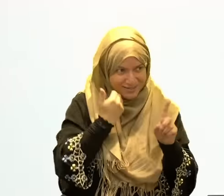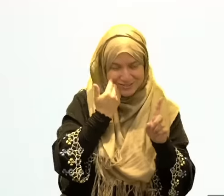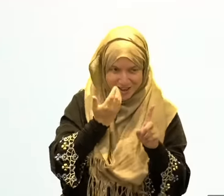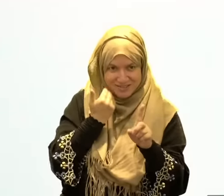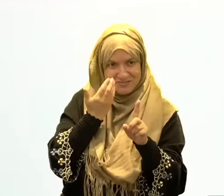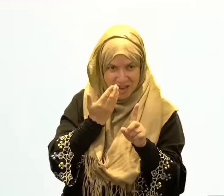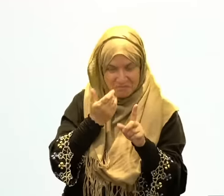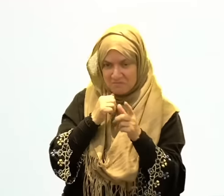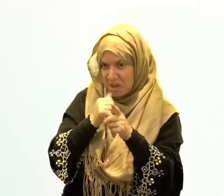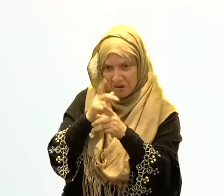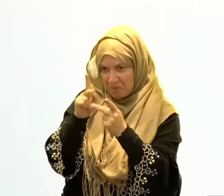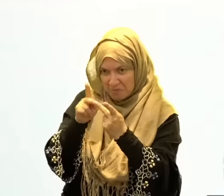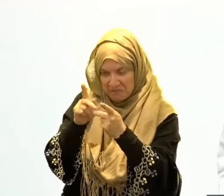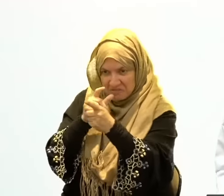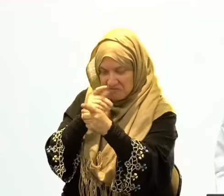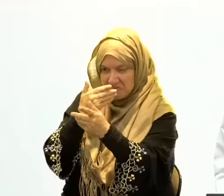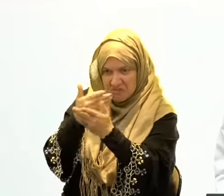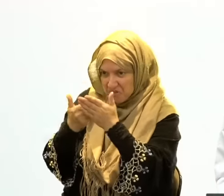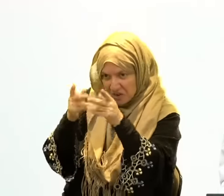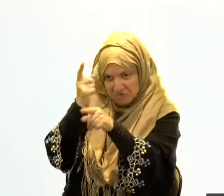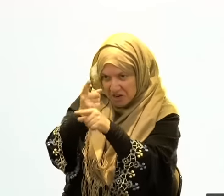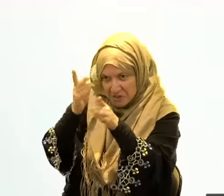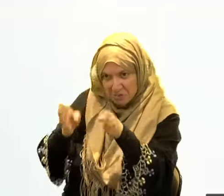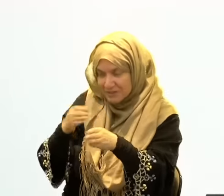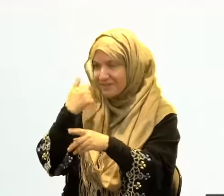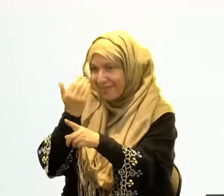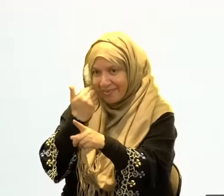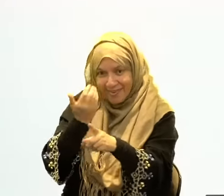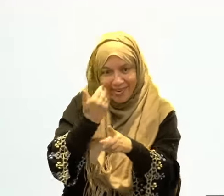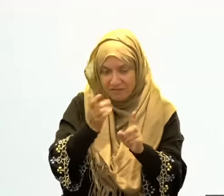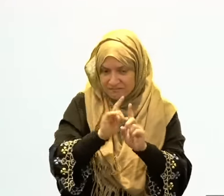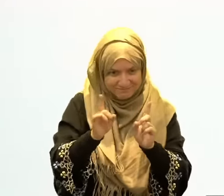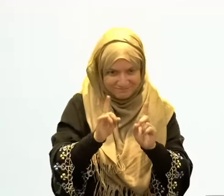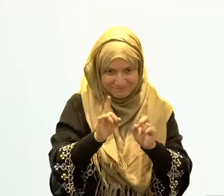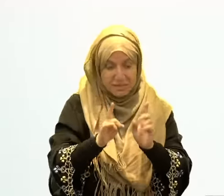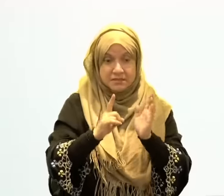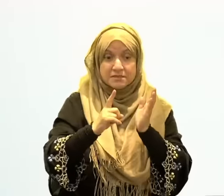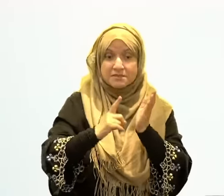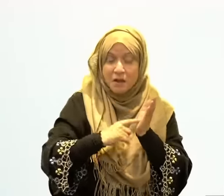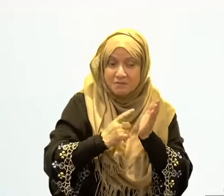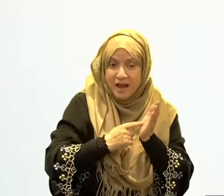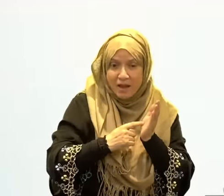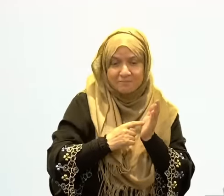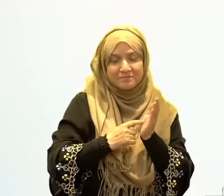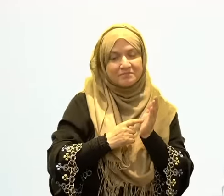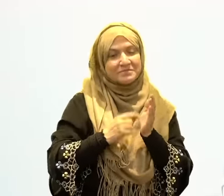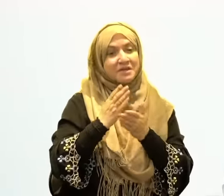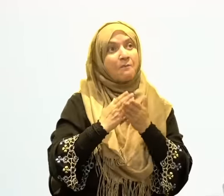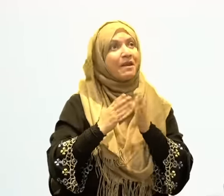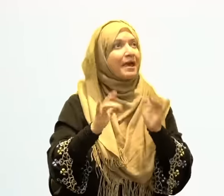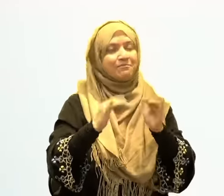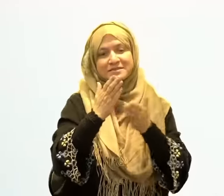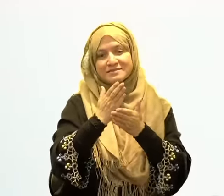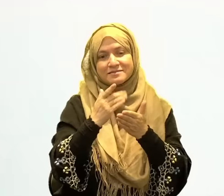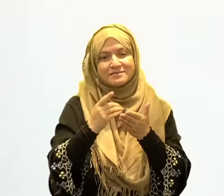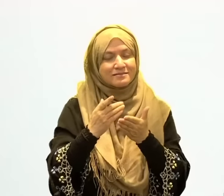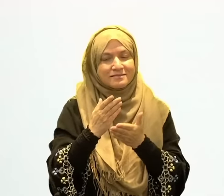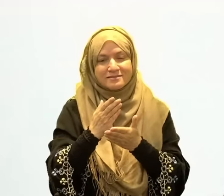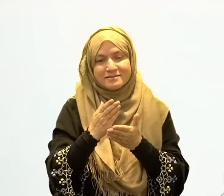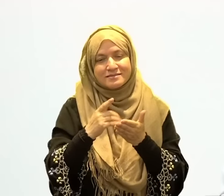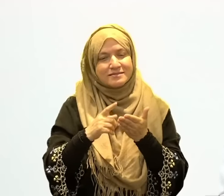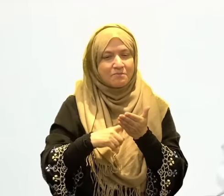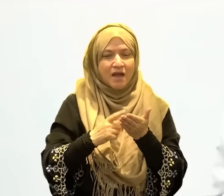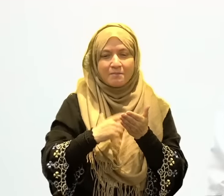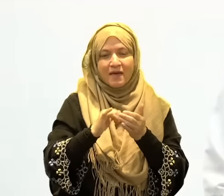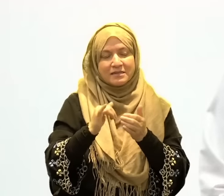wanted to get rid of them. Allah subhanahu wa ta'ala will do sitr. Allah azza wa jal will conceal that person who was struggling with something and